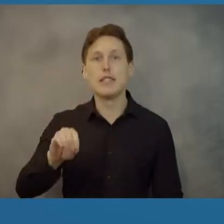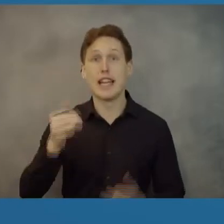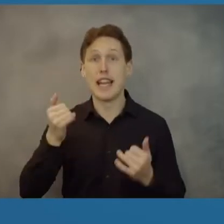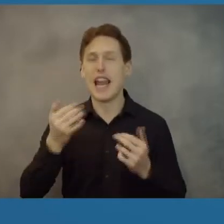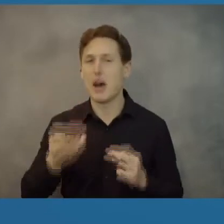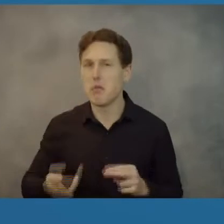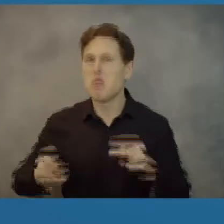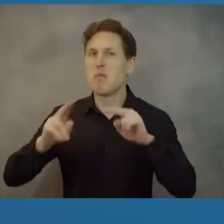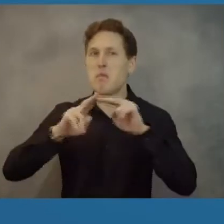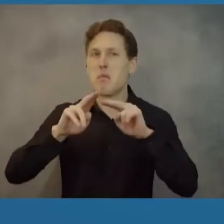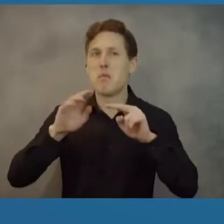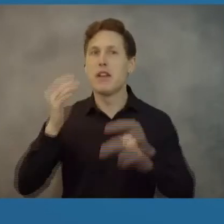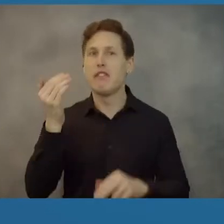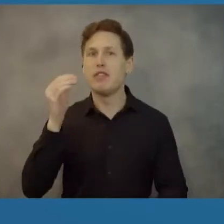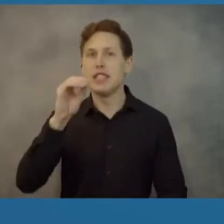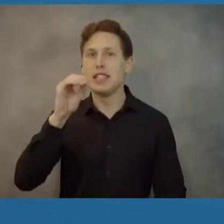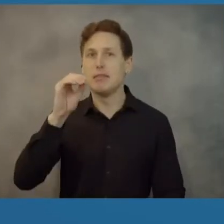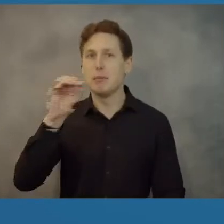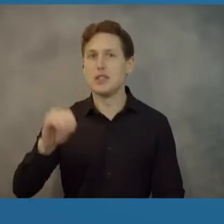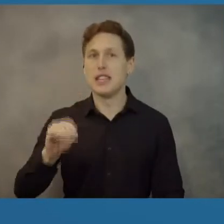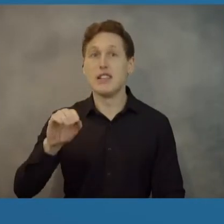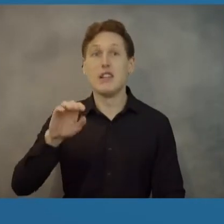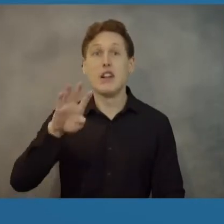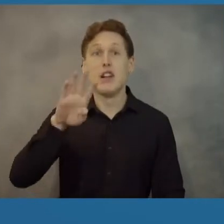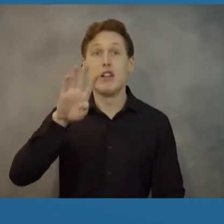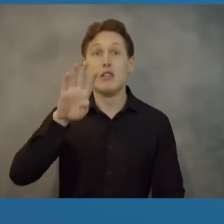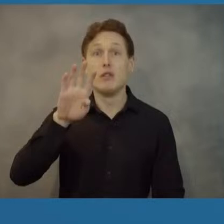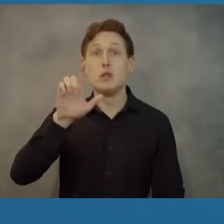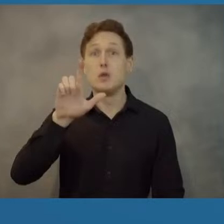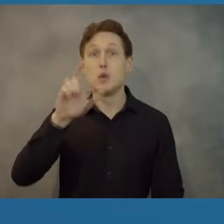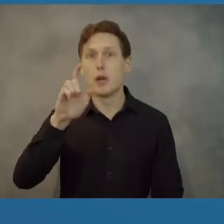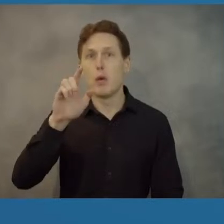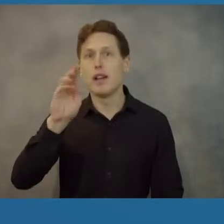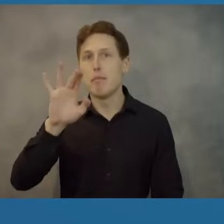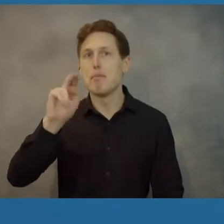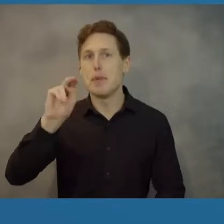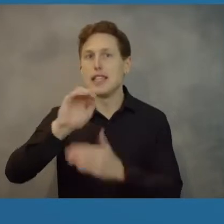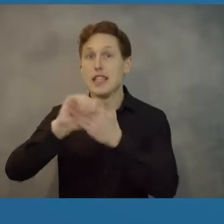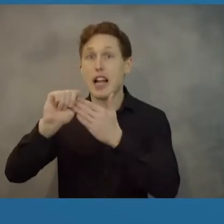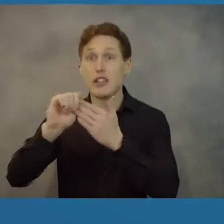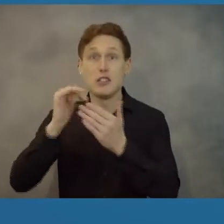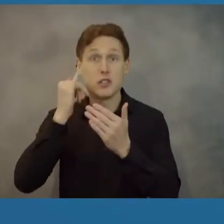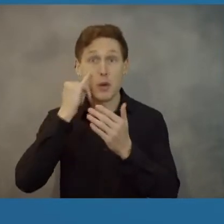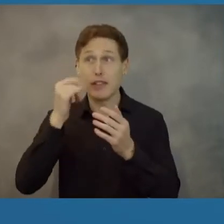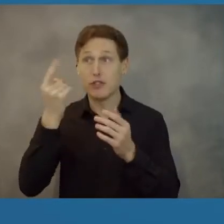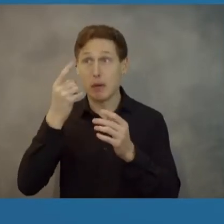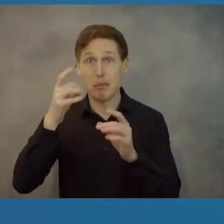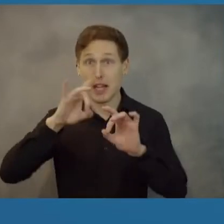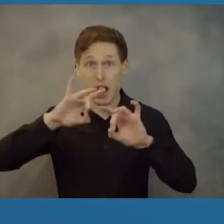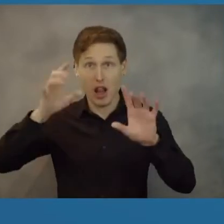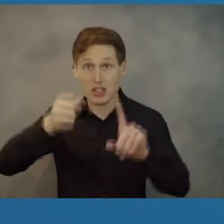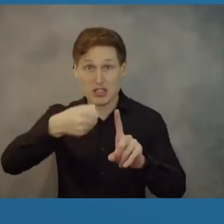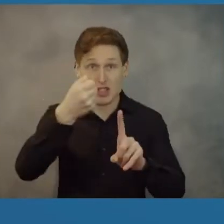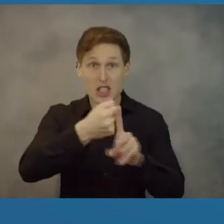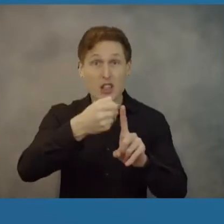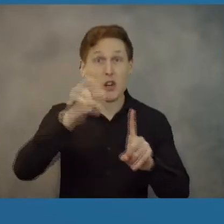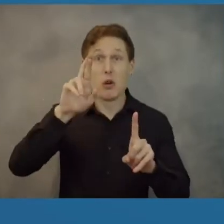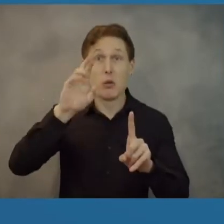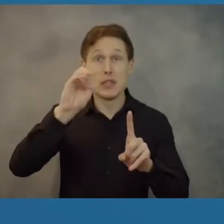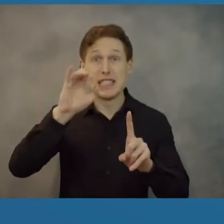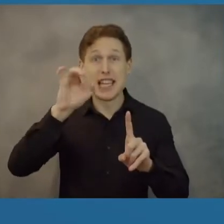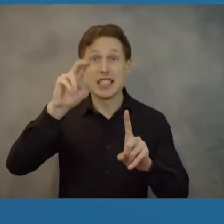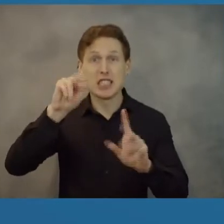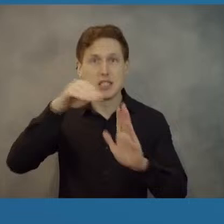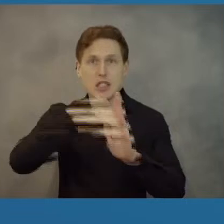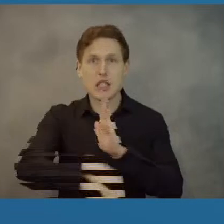billion in reserves. Again, a rainy day, or as happens in New York, if we have a major recession, it'll be a hurricane.